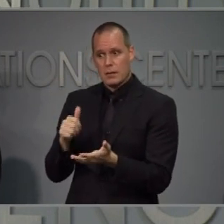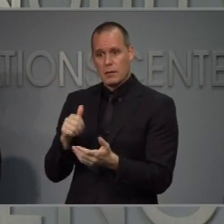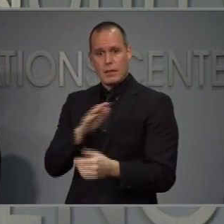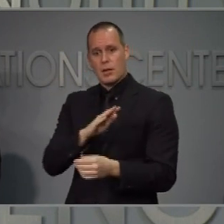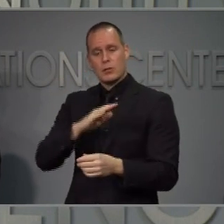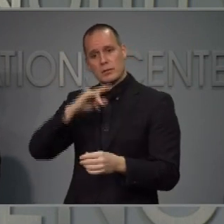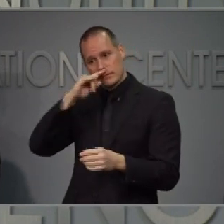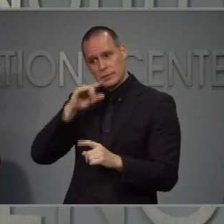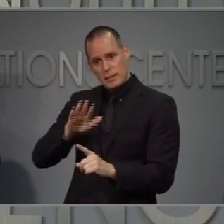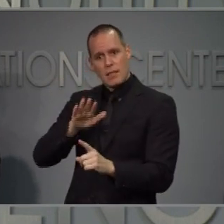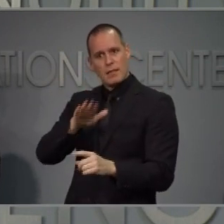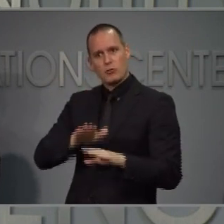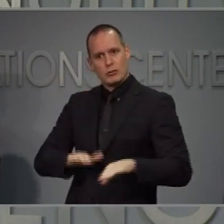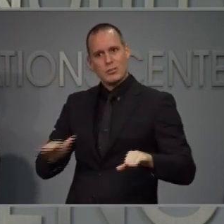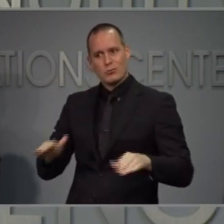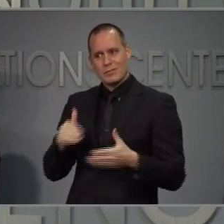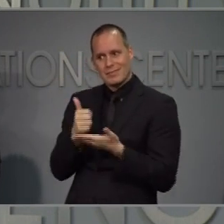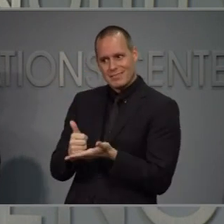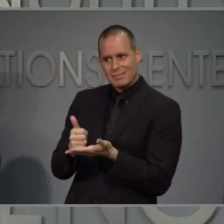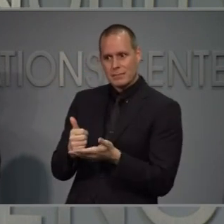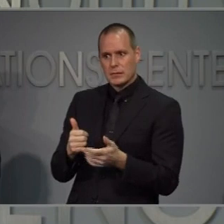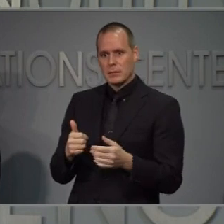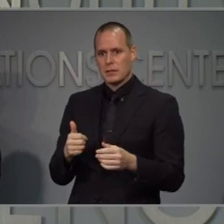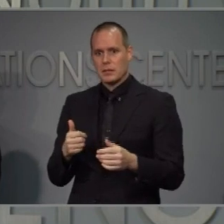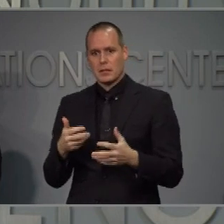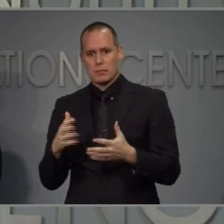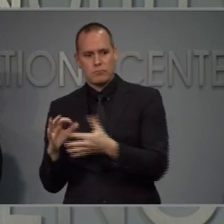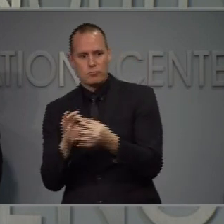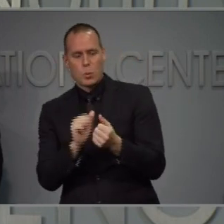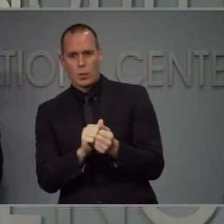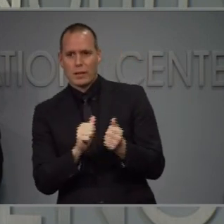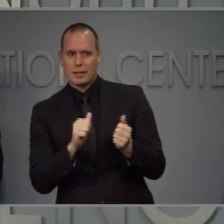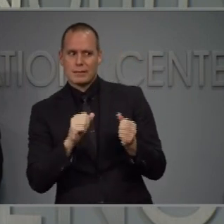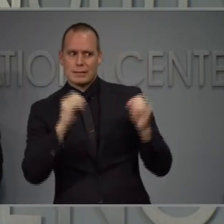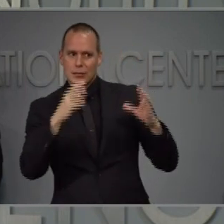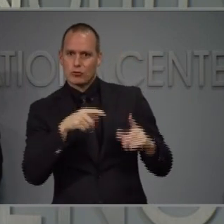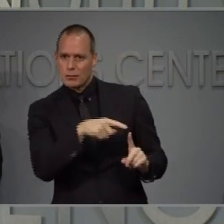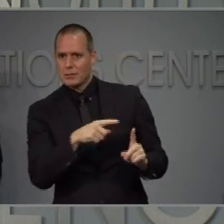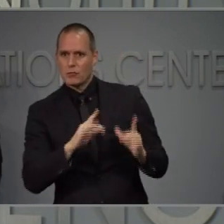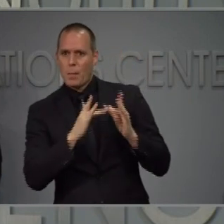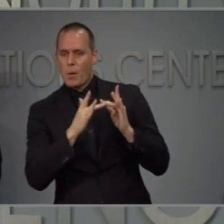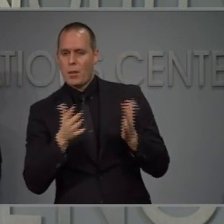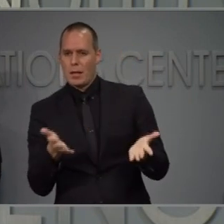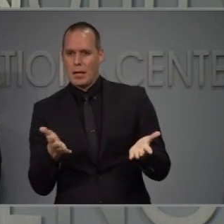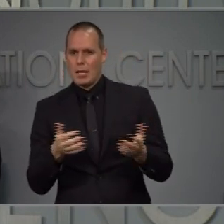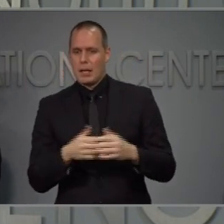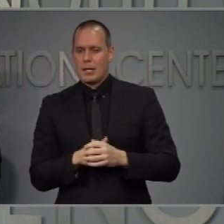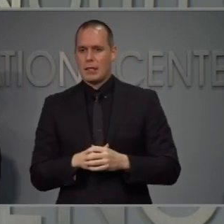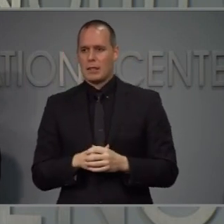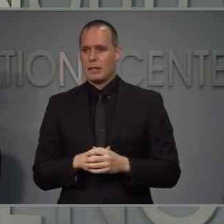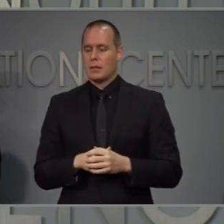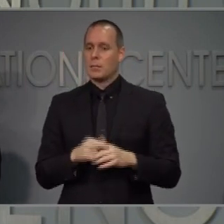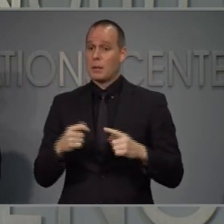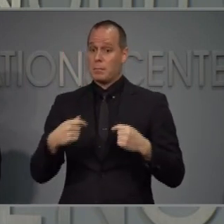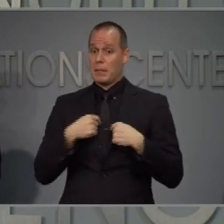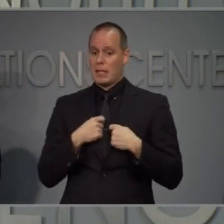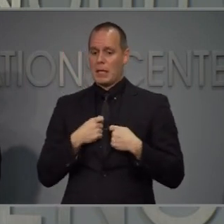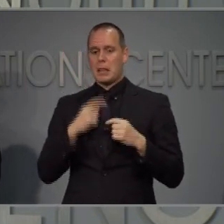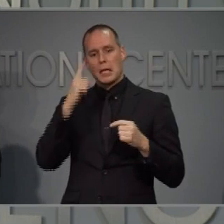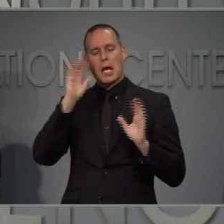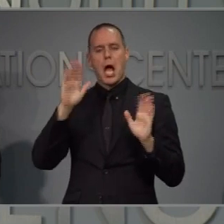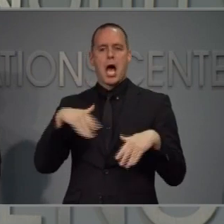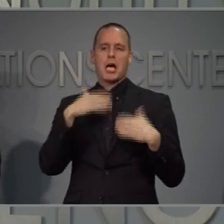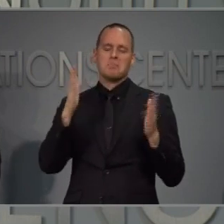get remotely. What I would say to them is that this decision is not made lightly.